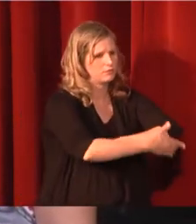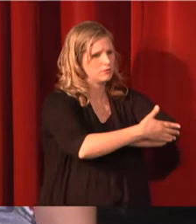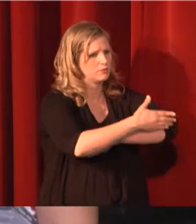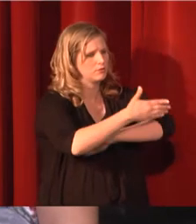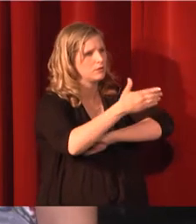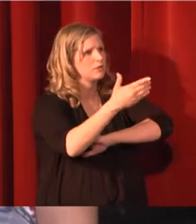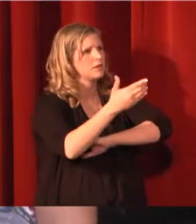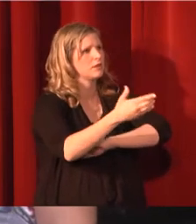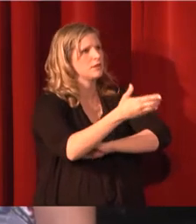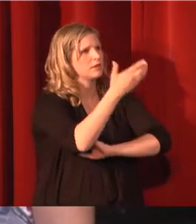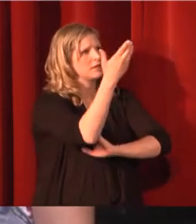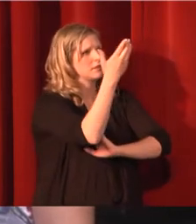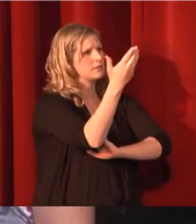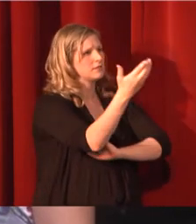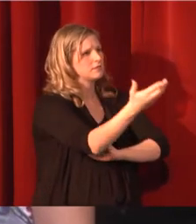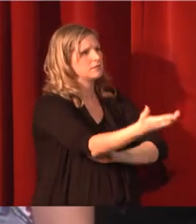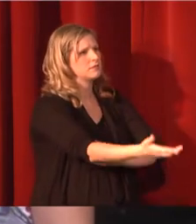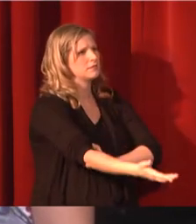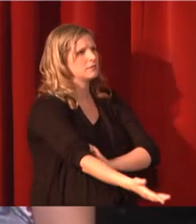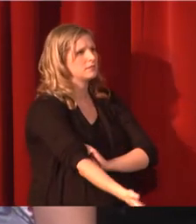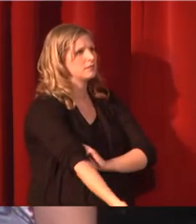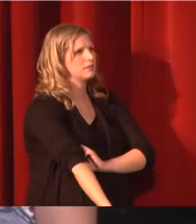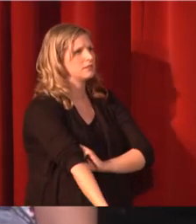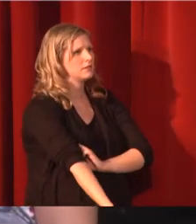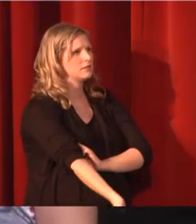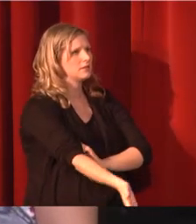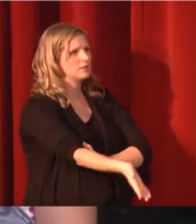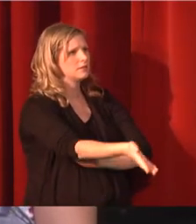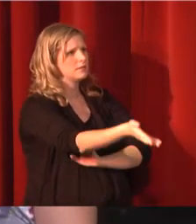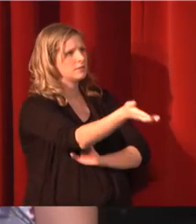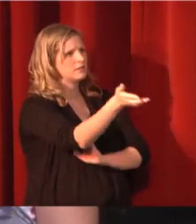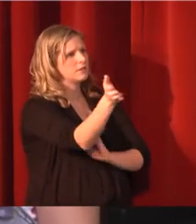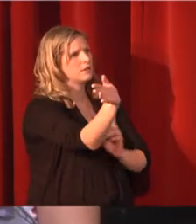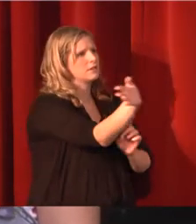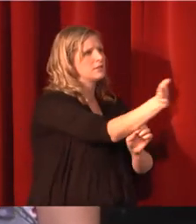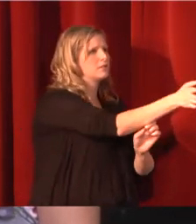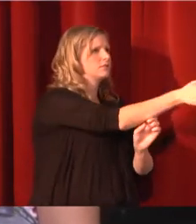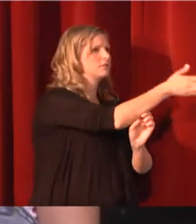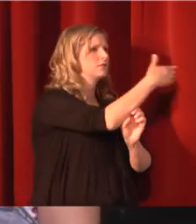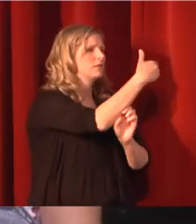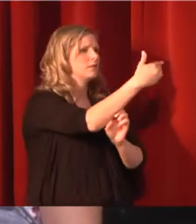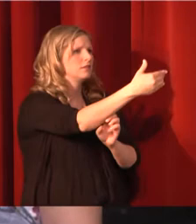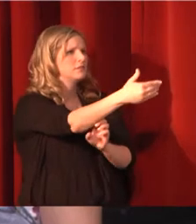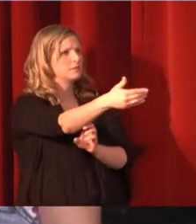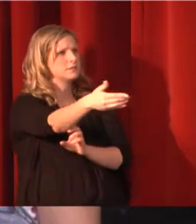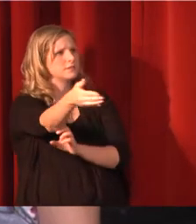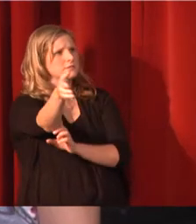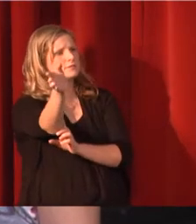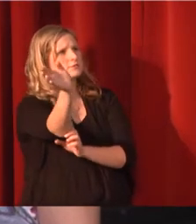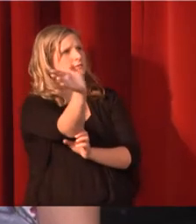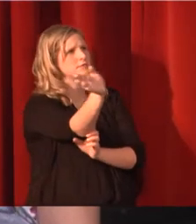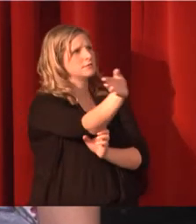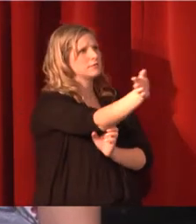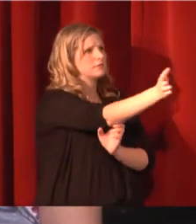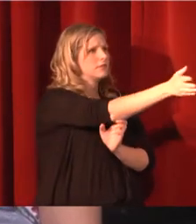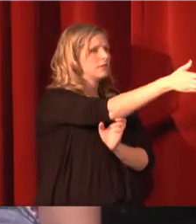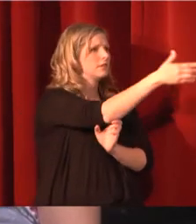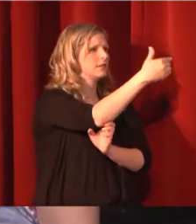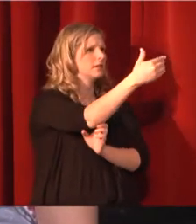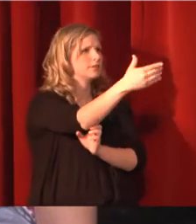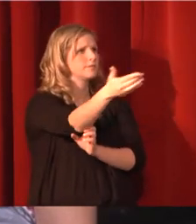through the night that our flag was still there